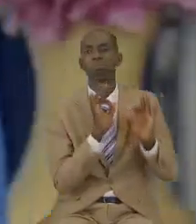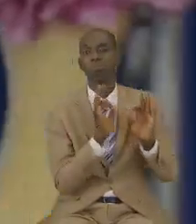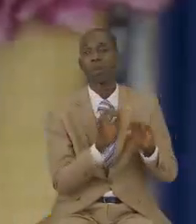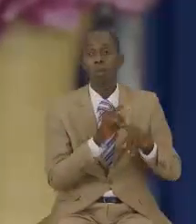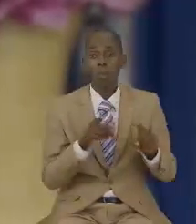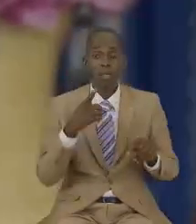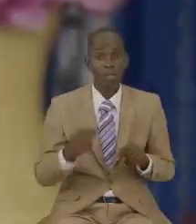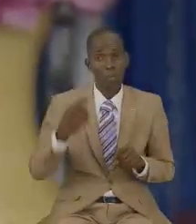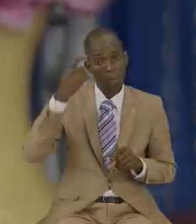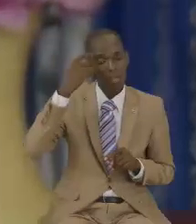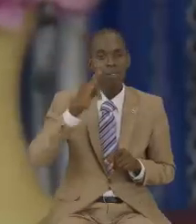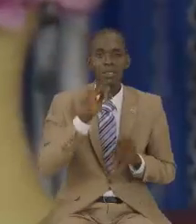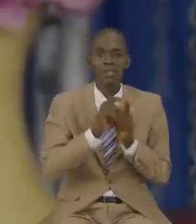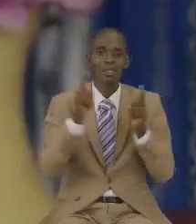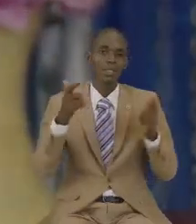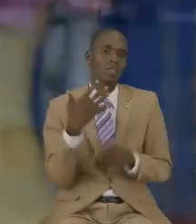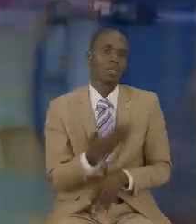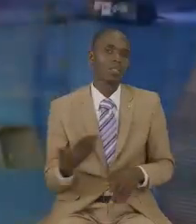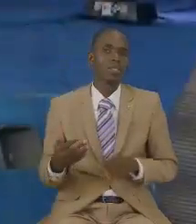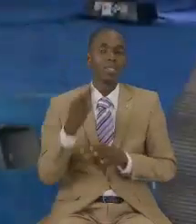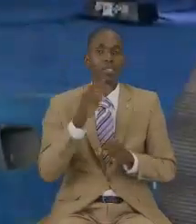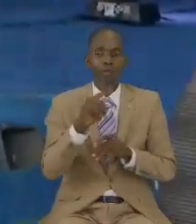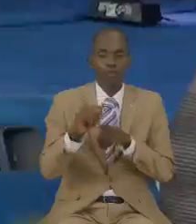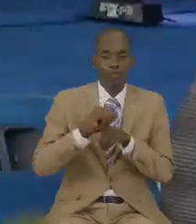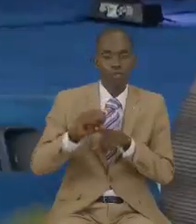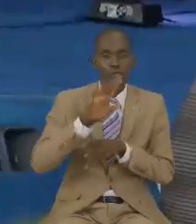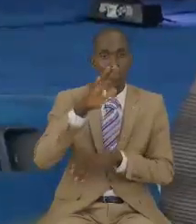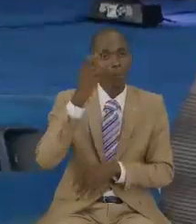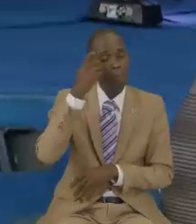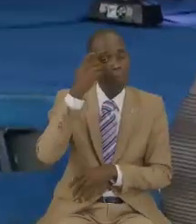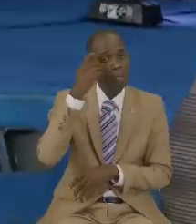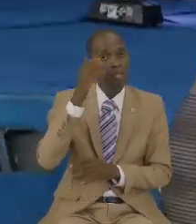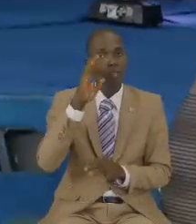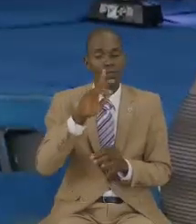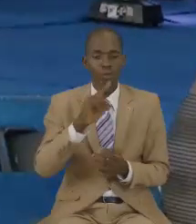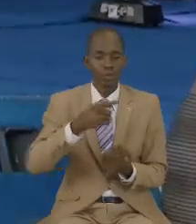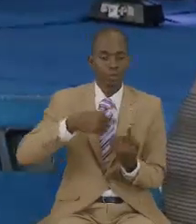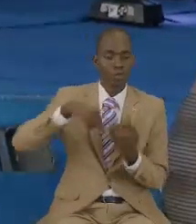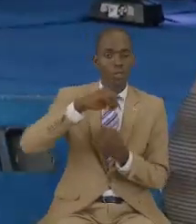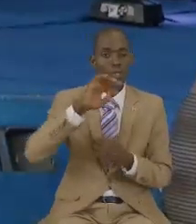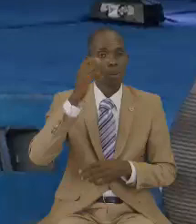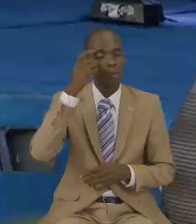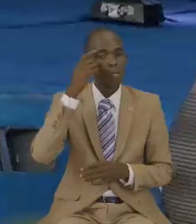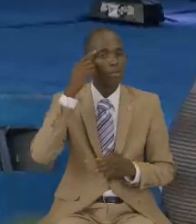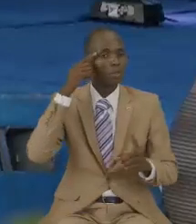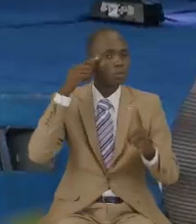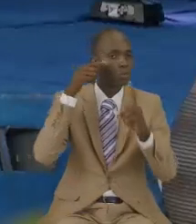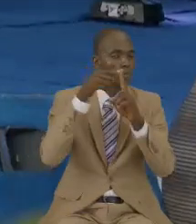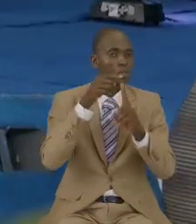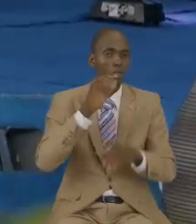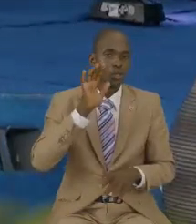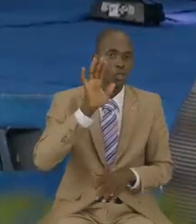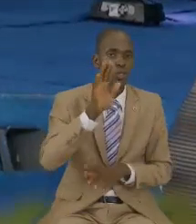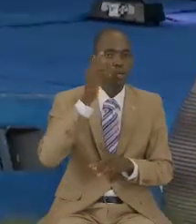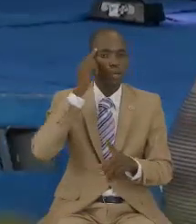a great thing. If you train the mind, if you turn the mind towards your goal,